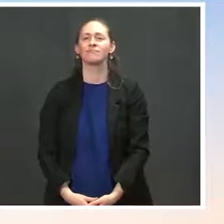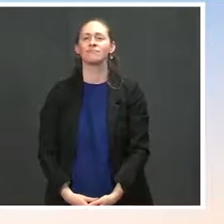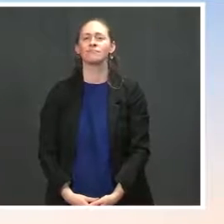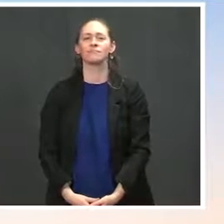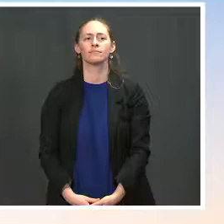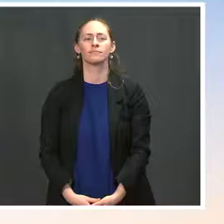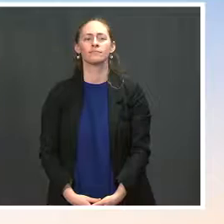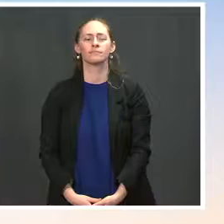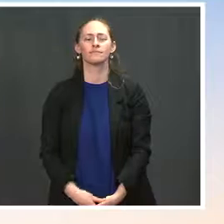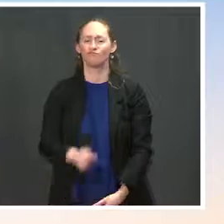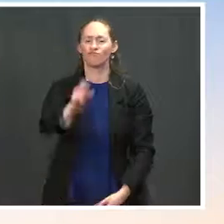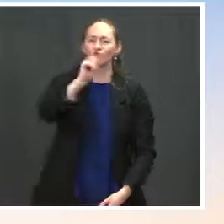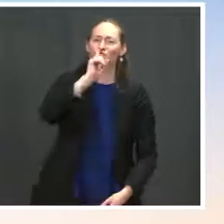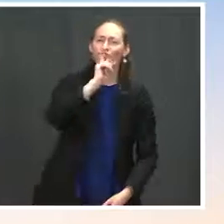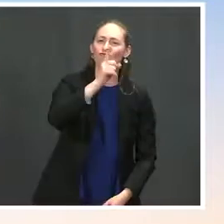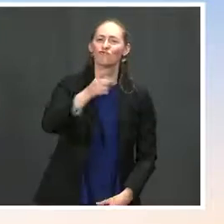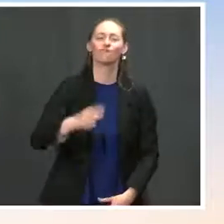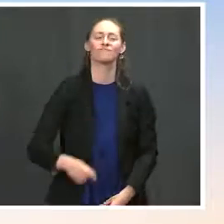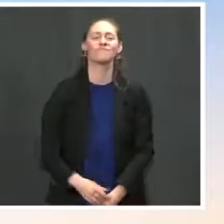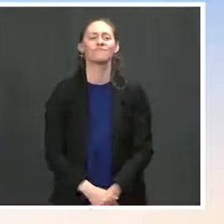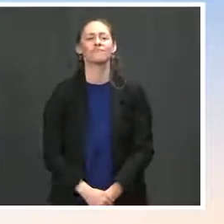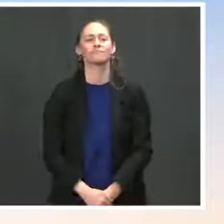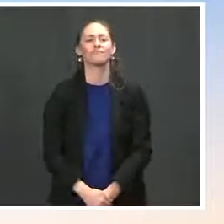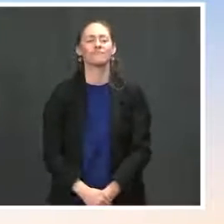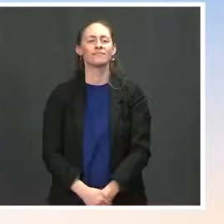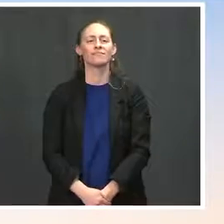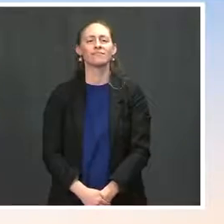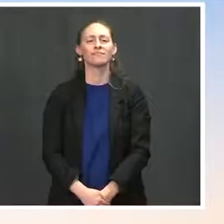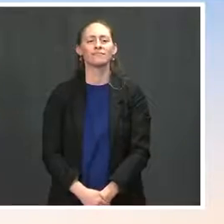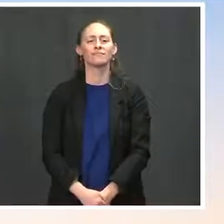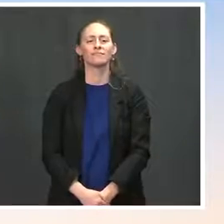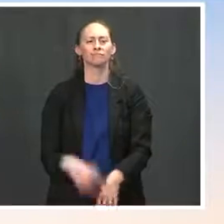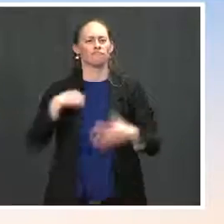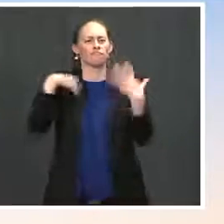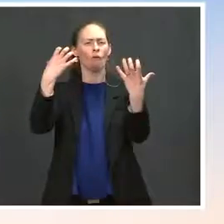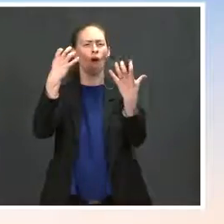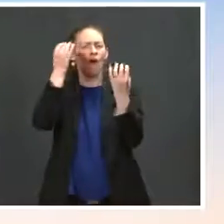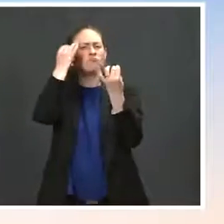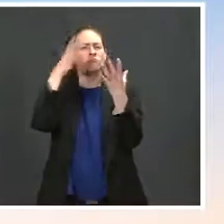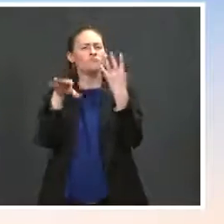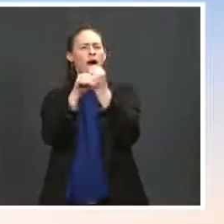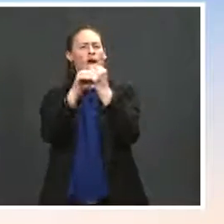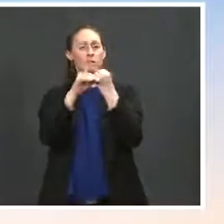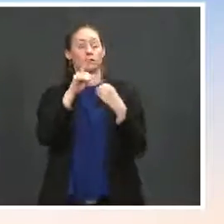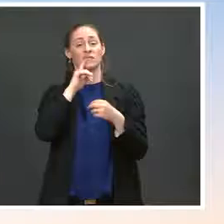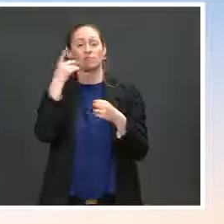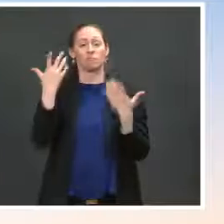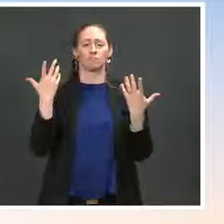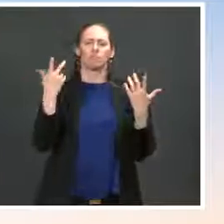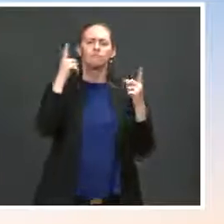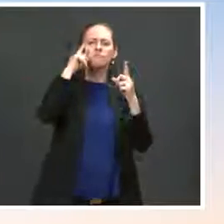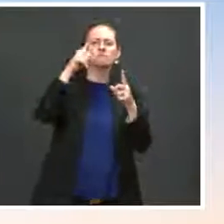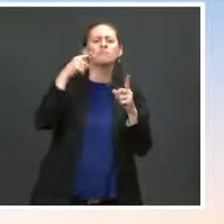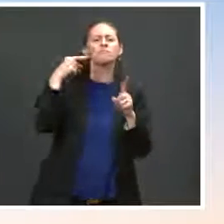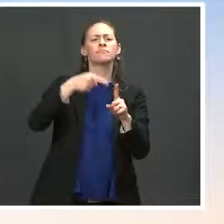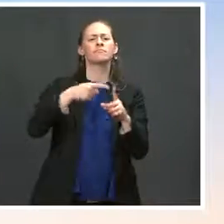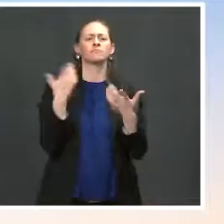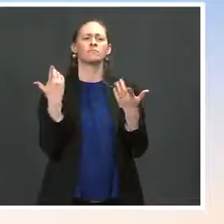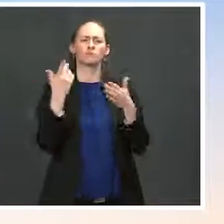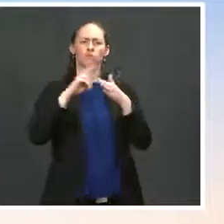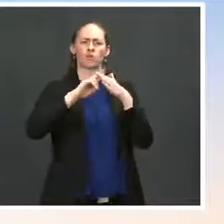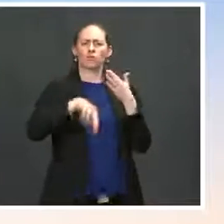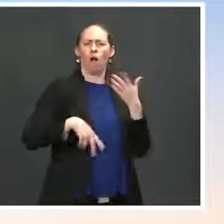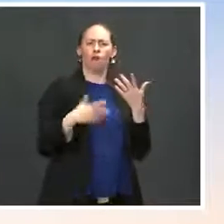Sure. Just to indicate to you that this is really a result of understanding what our authorities